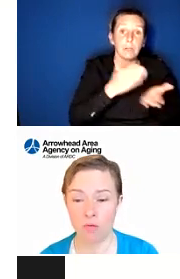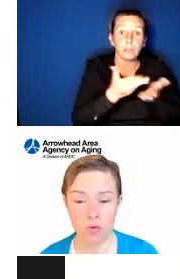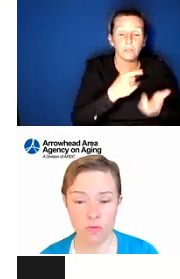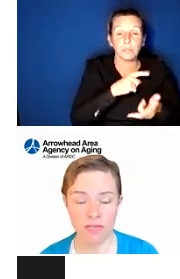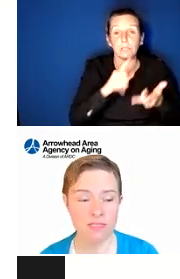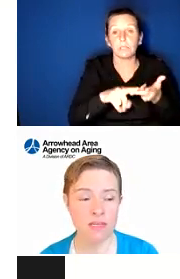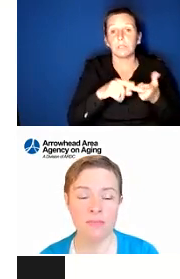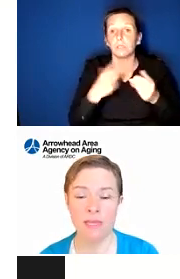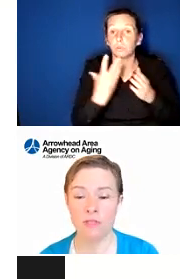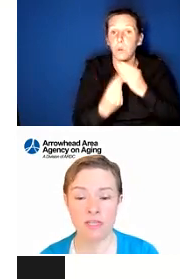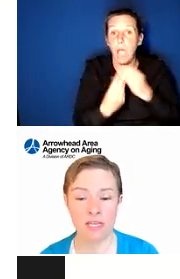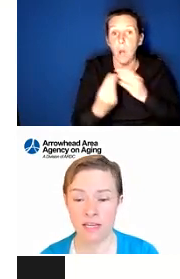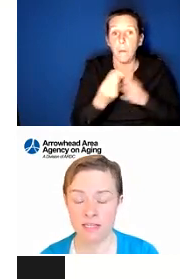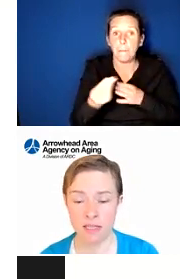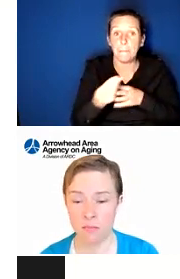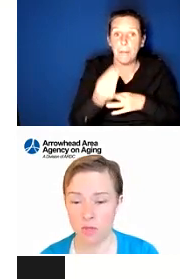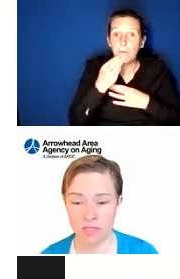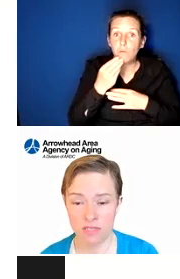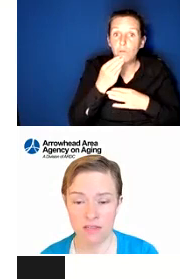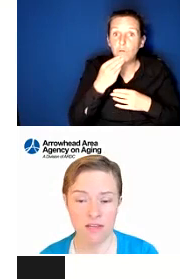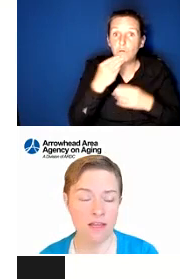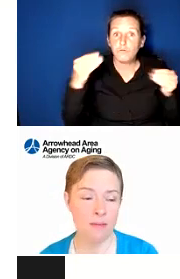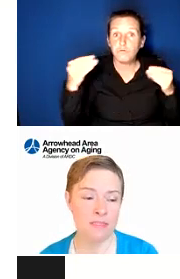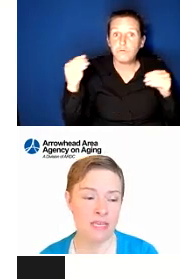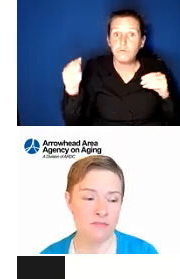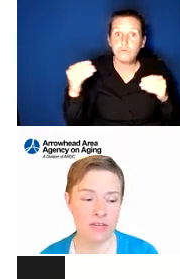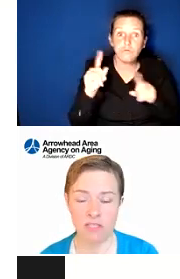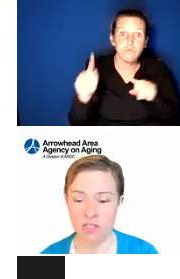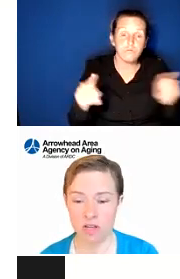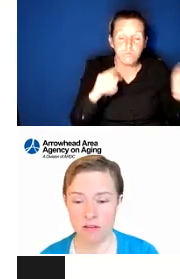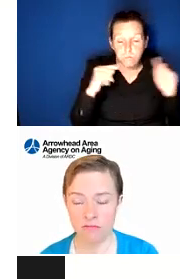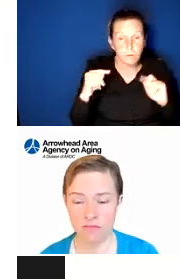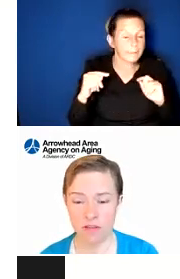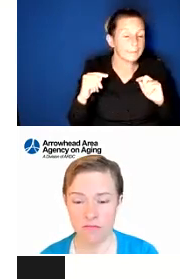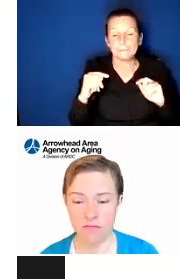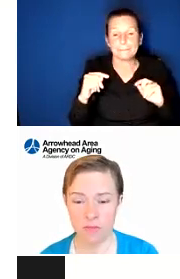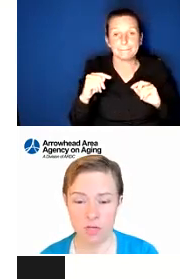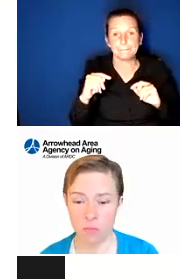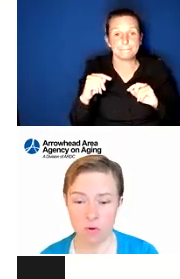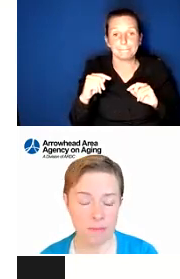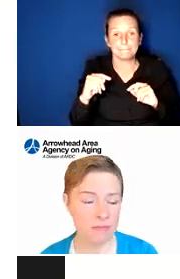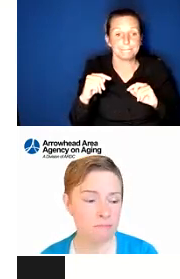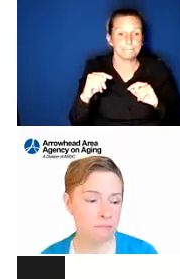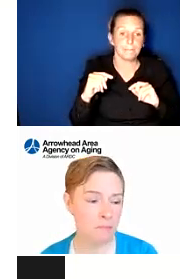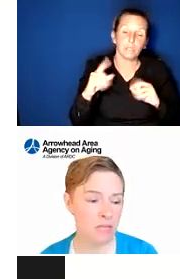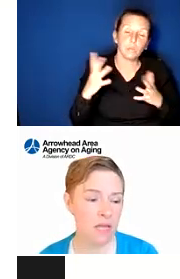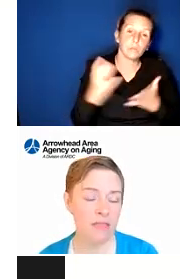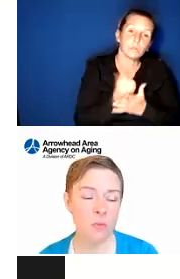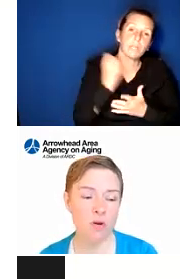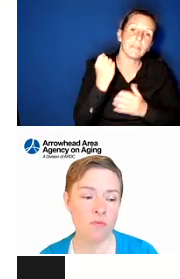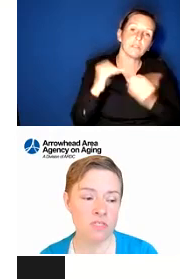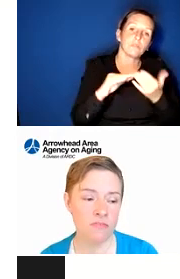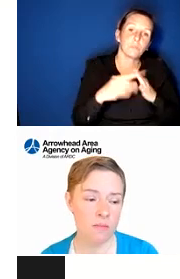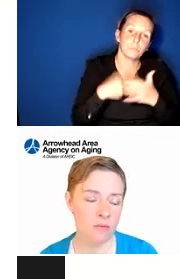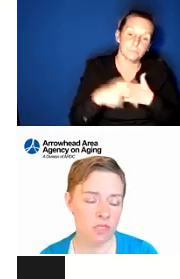out and get groceries, being able to connect in the community and take advantage of community programming. And